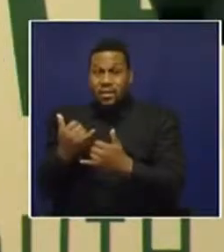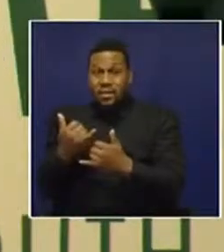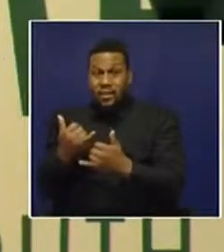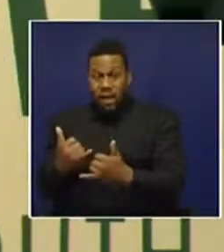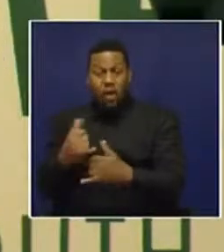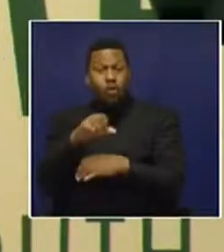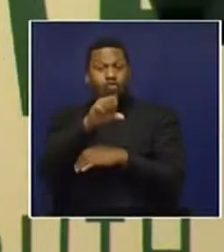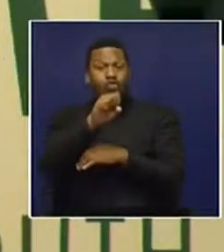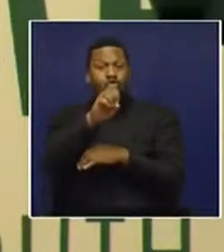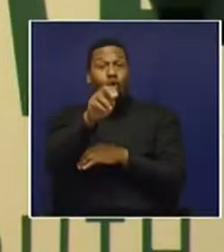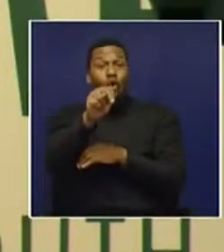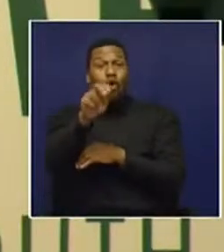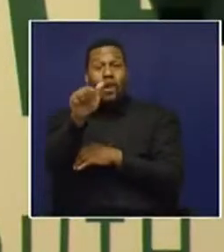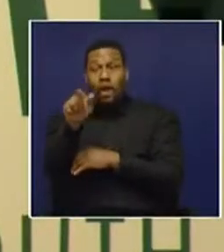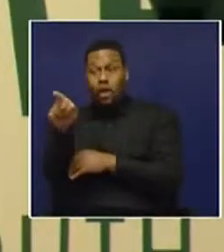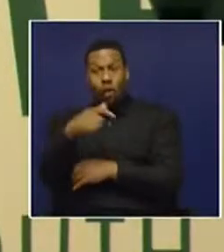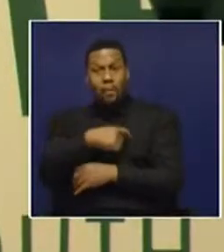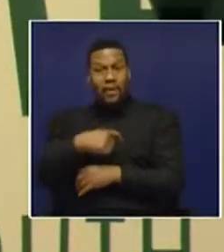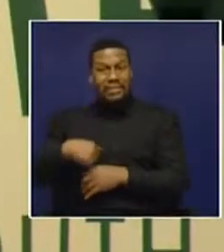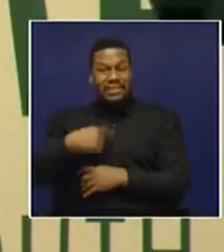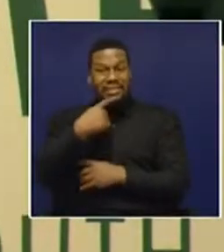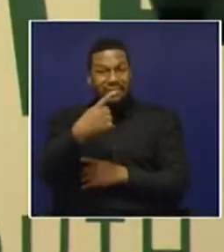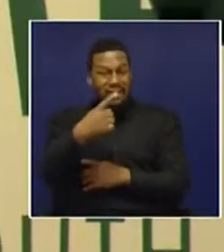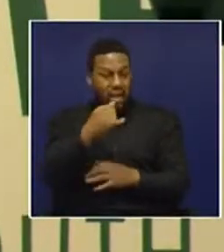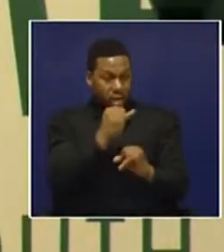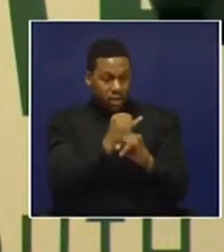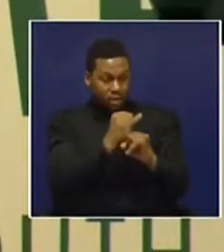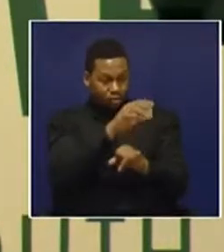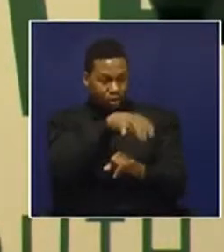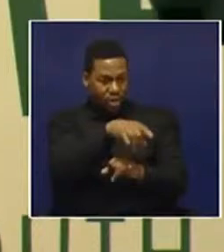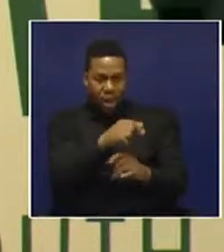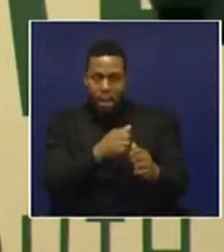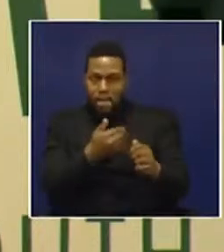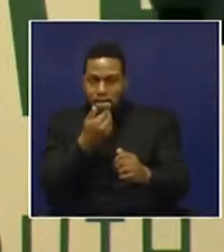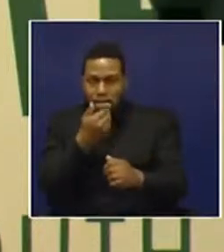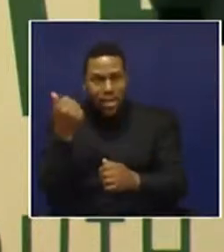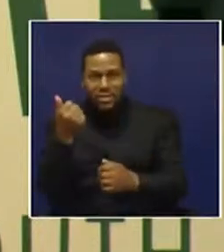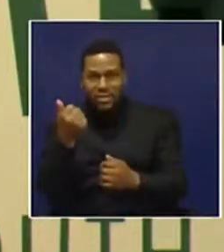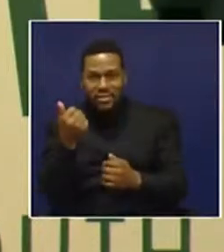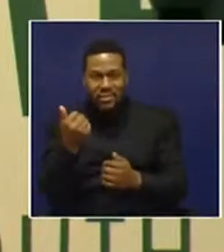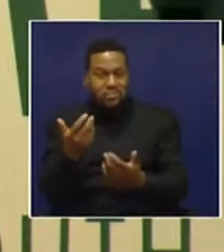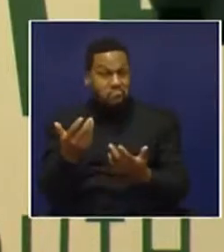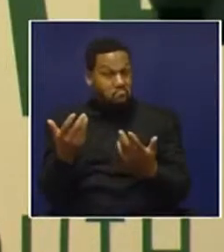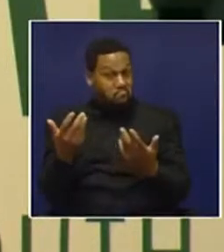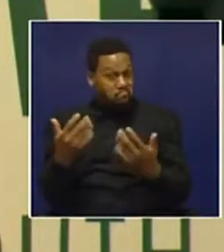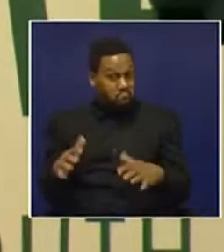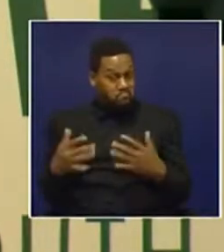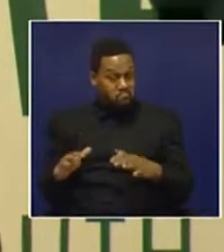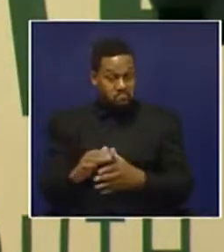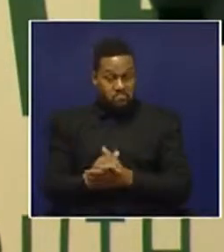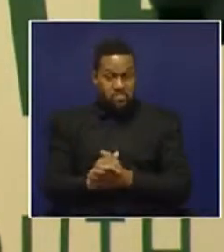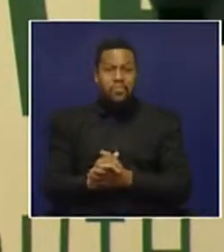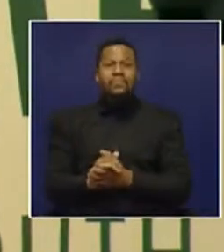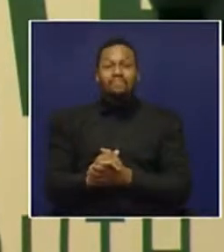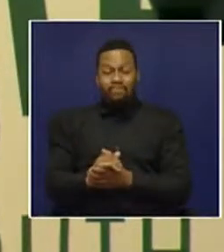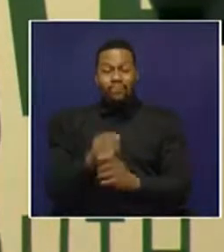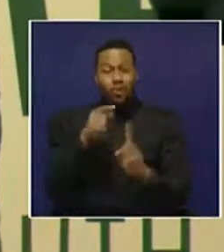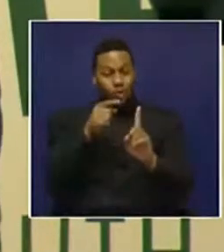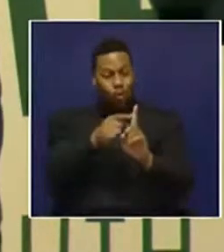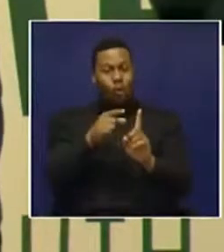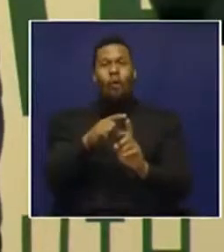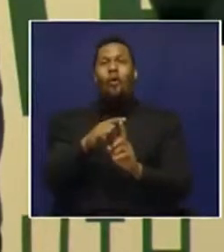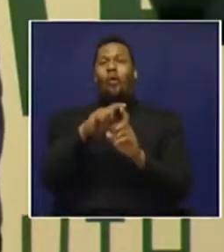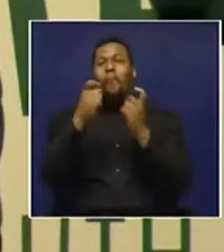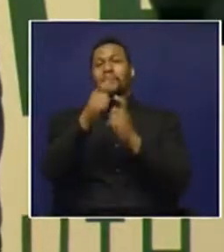address called one of the best institutions we've had. That's what the commissioner has done, and we thank him